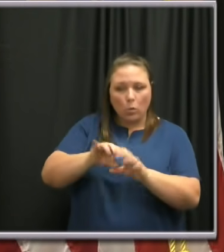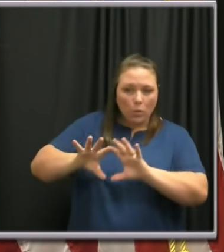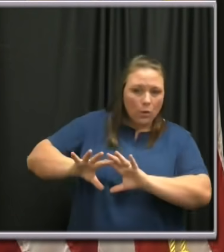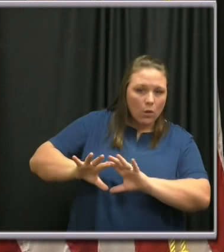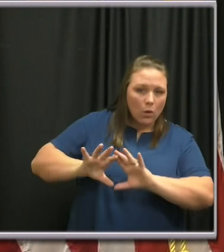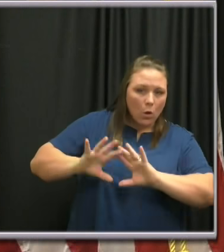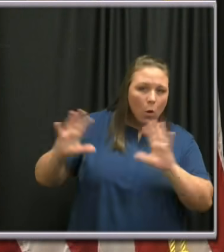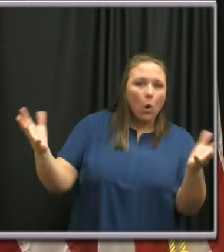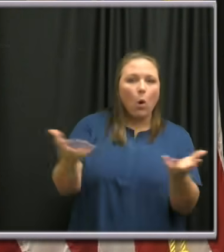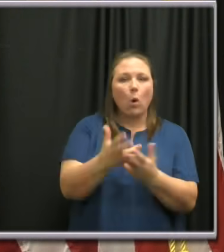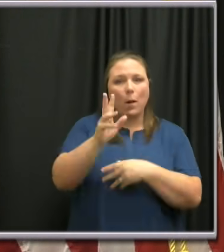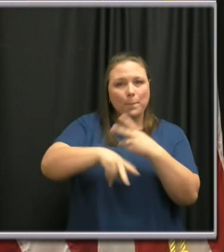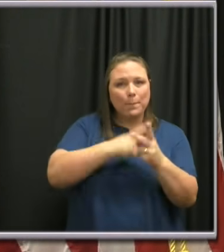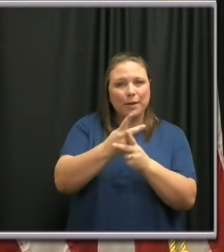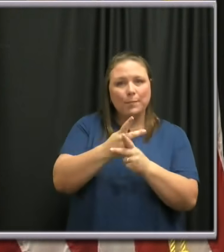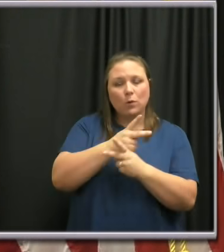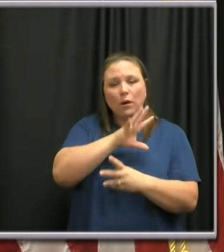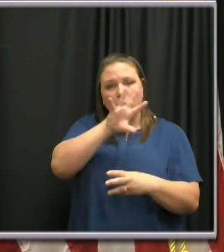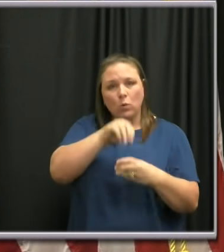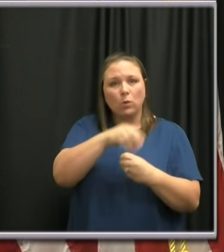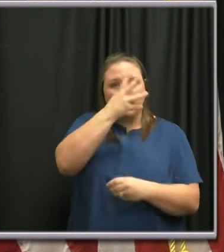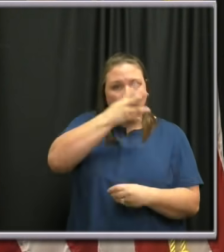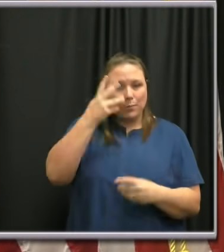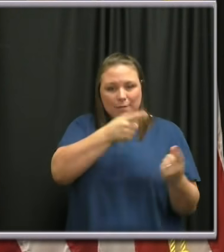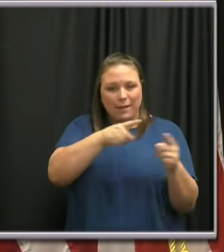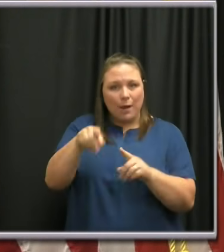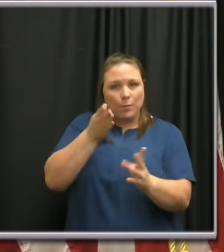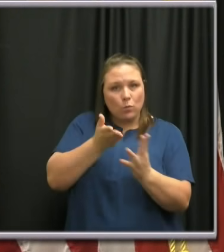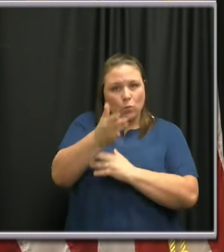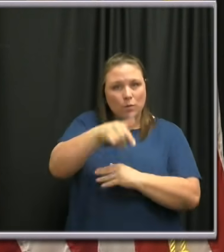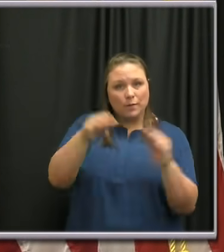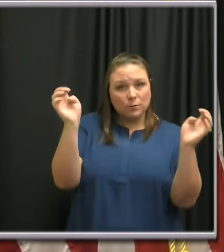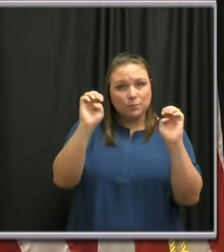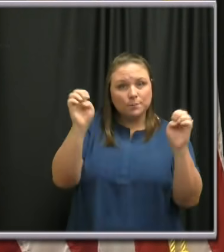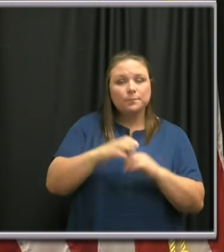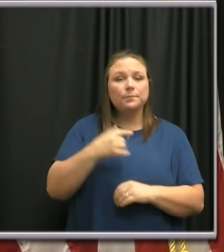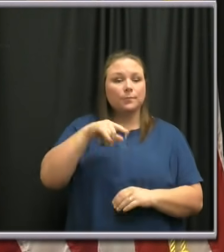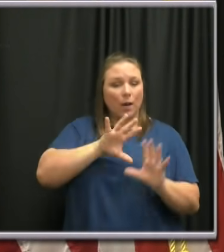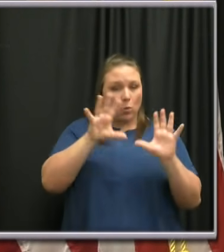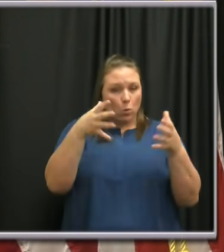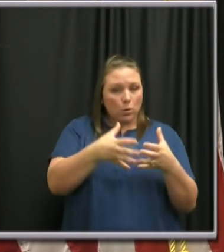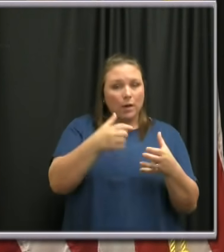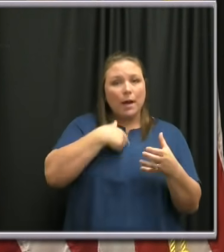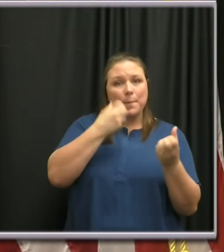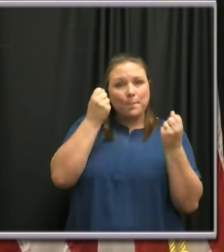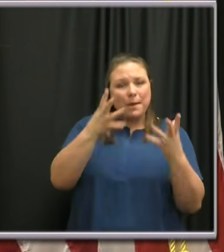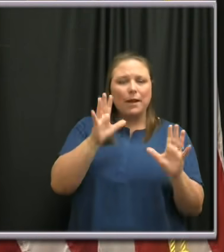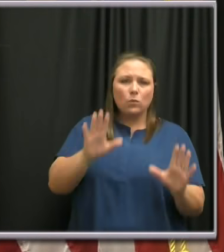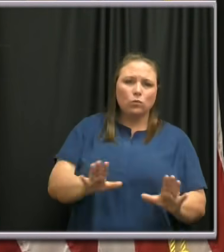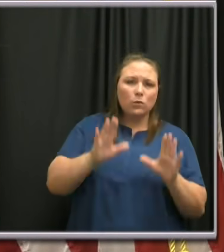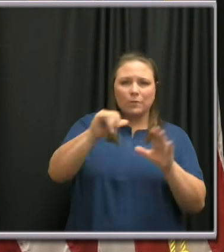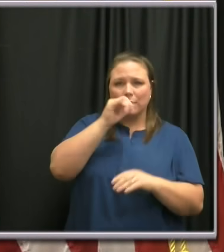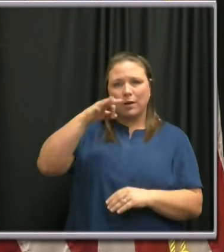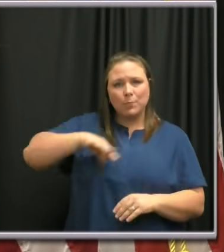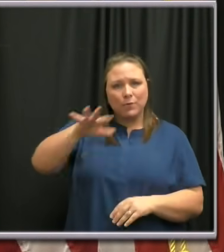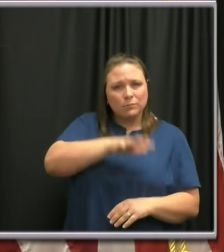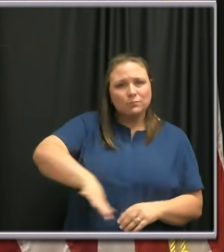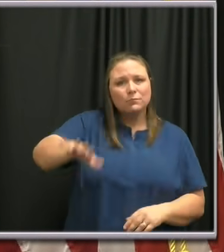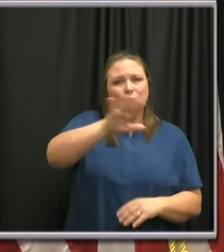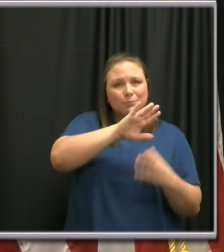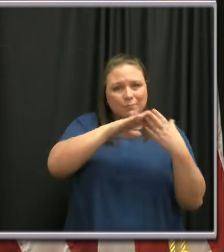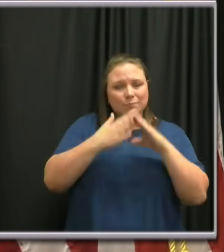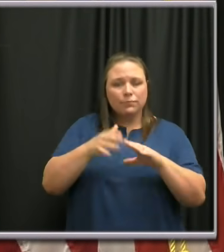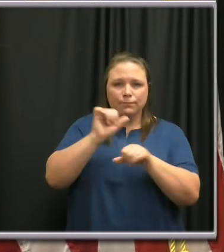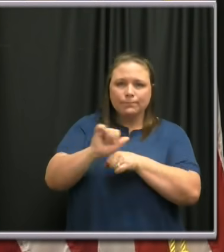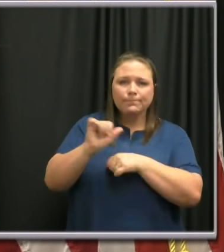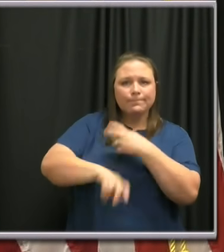including immigrants, in the solution to this public health crisis. Our organization and many incredible nonprofits across the city have